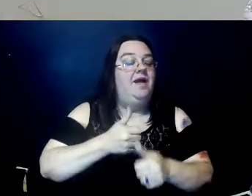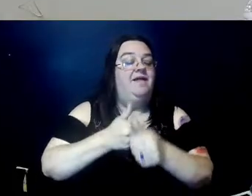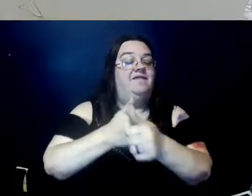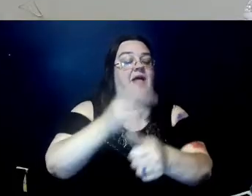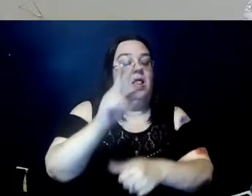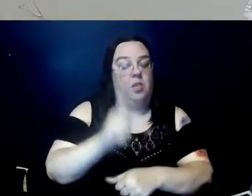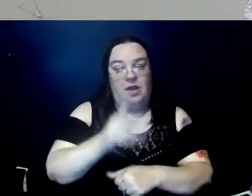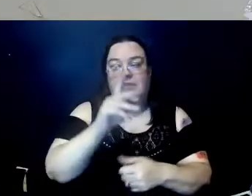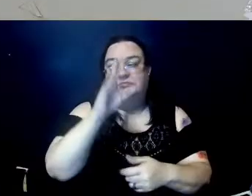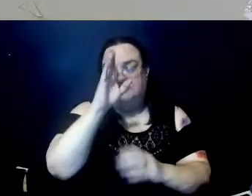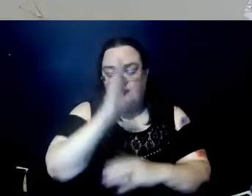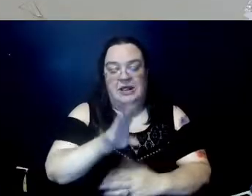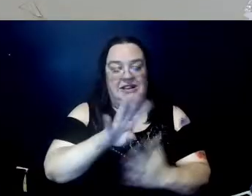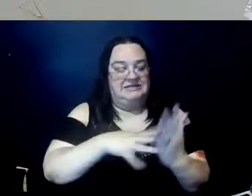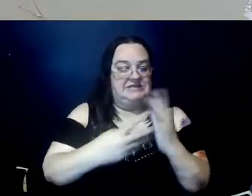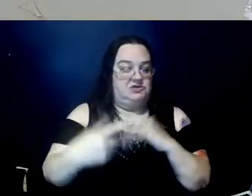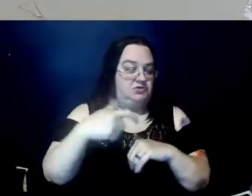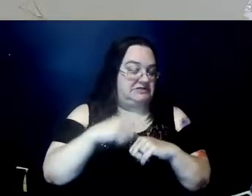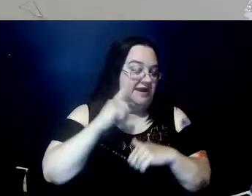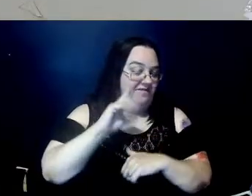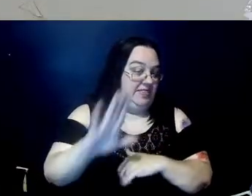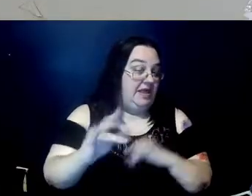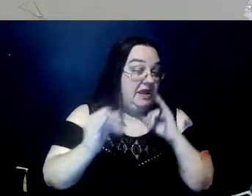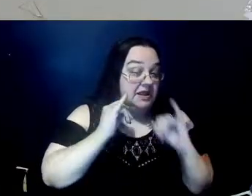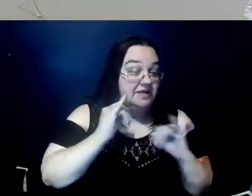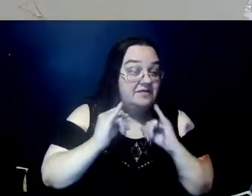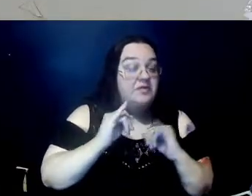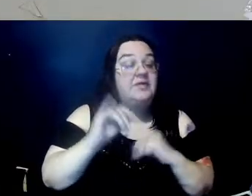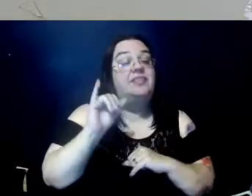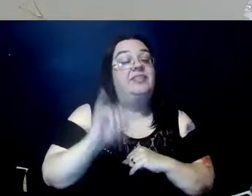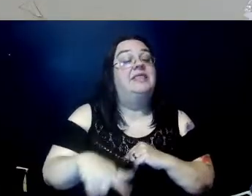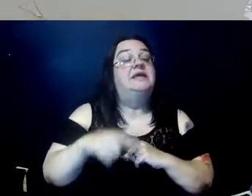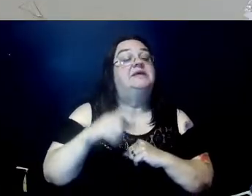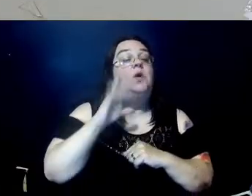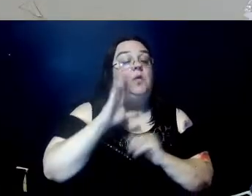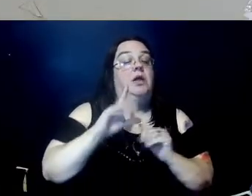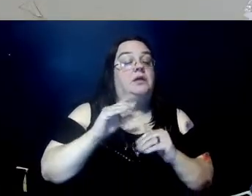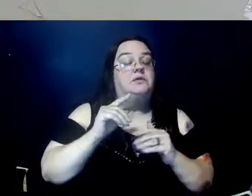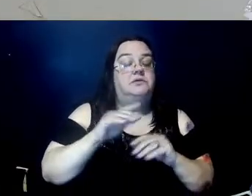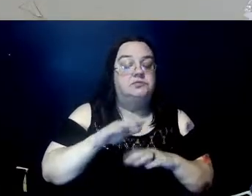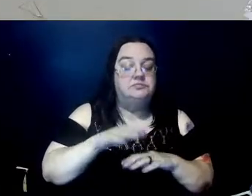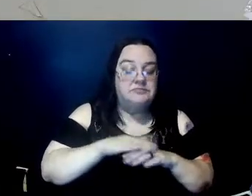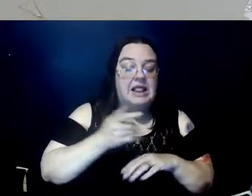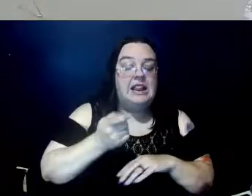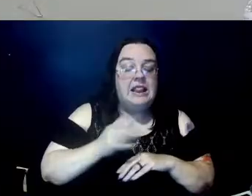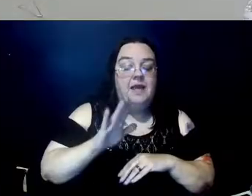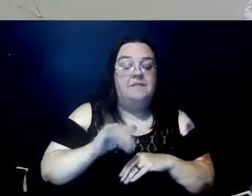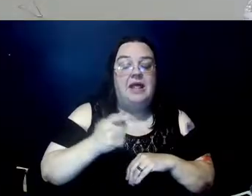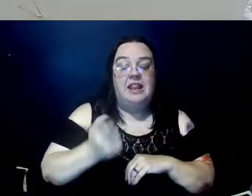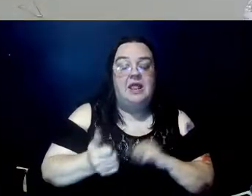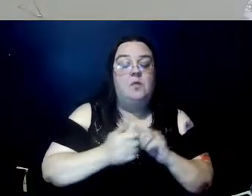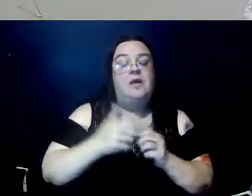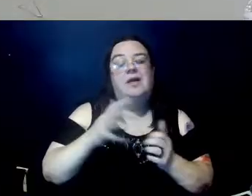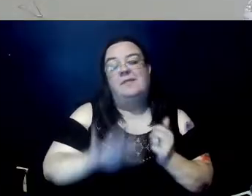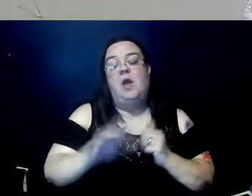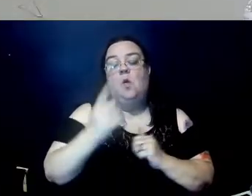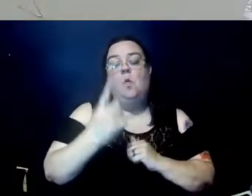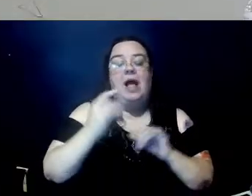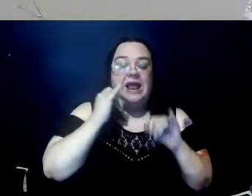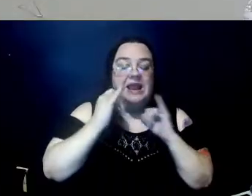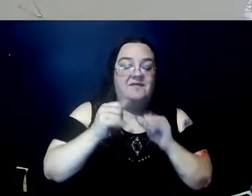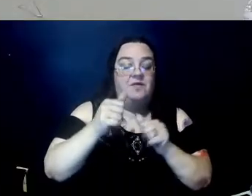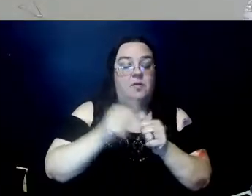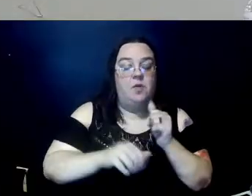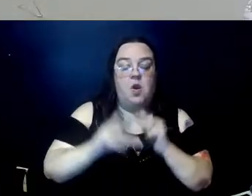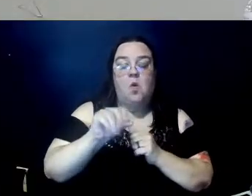directly schedule a time for their interview. This initiative will take place gradually over time, with roughly one interview per ward conducted each